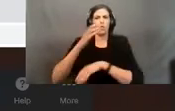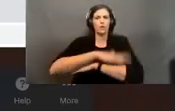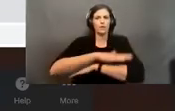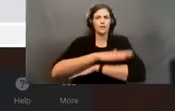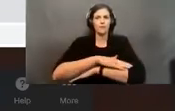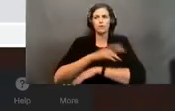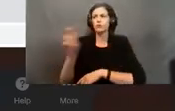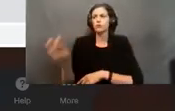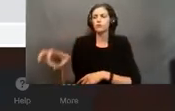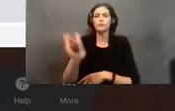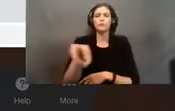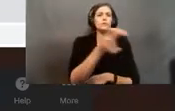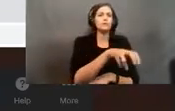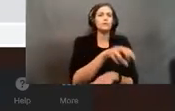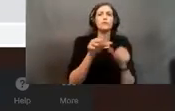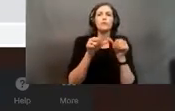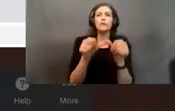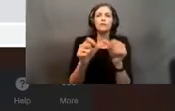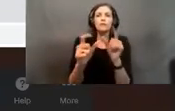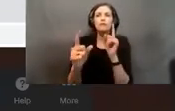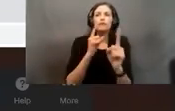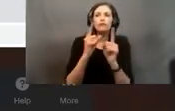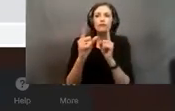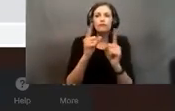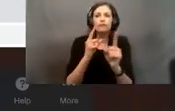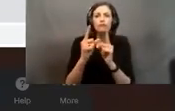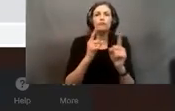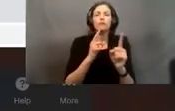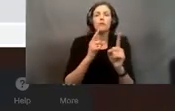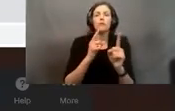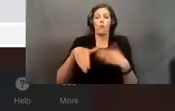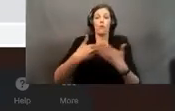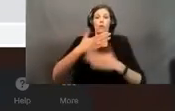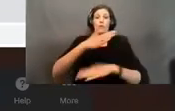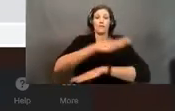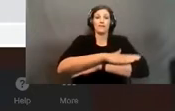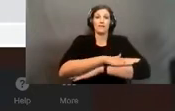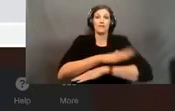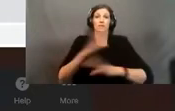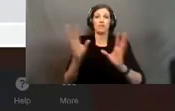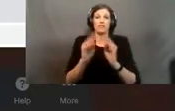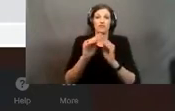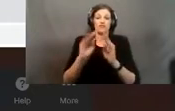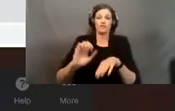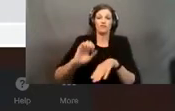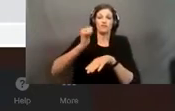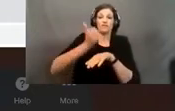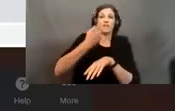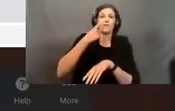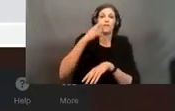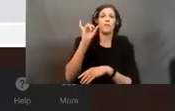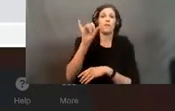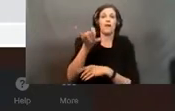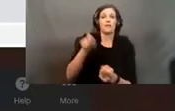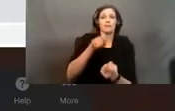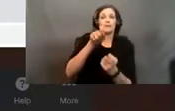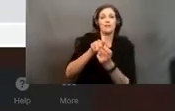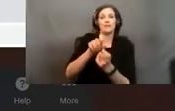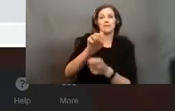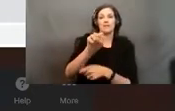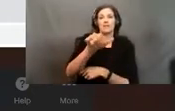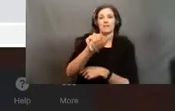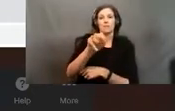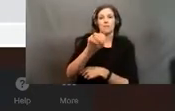continue the conversation and all these table sessions will be set for that specific symposium that you're attending.